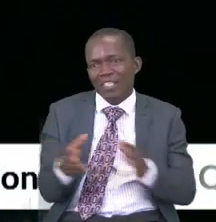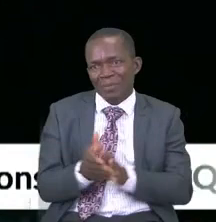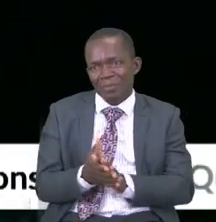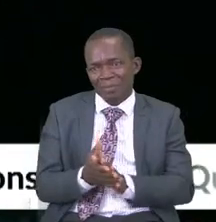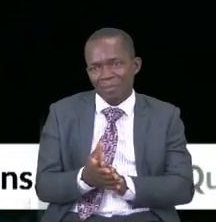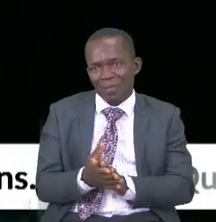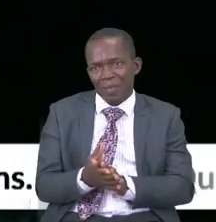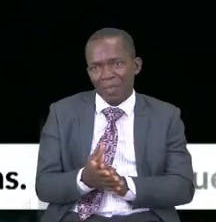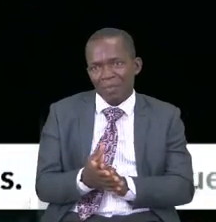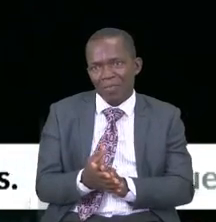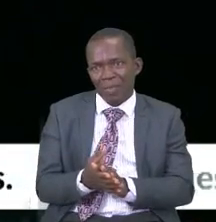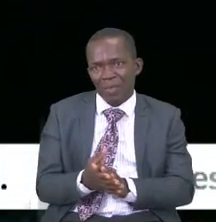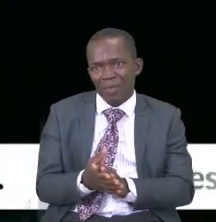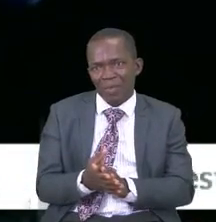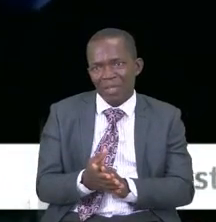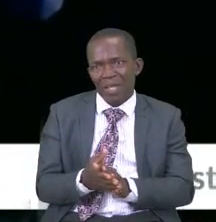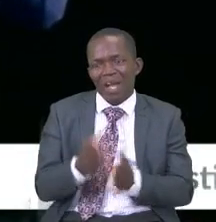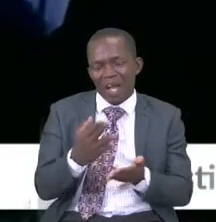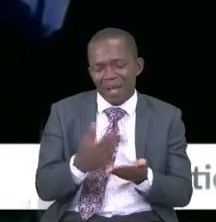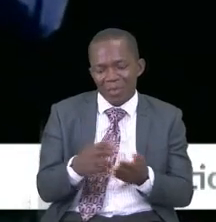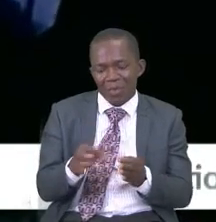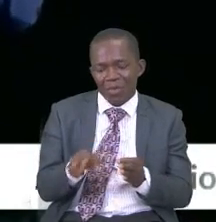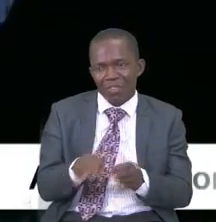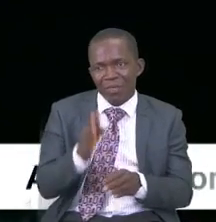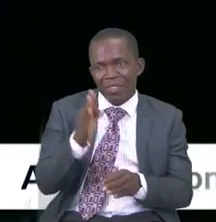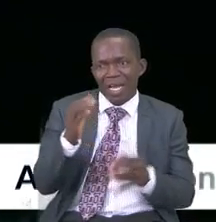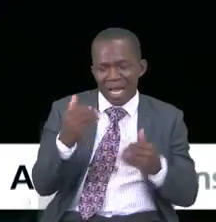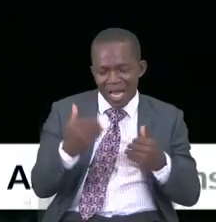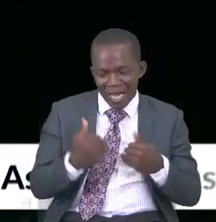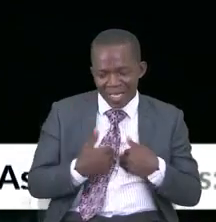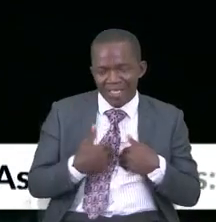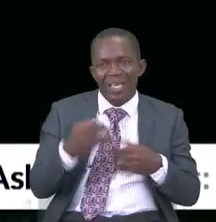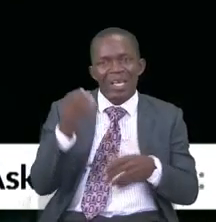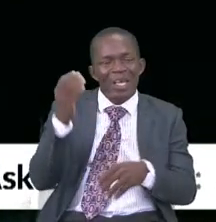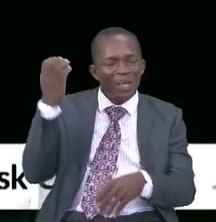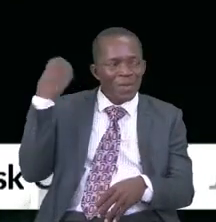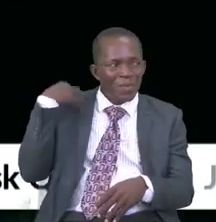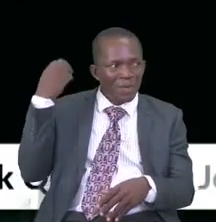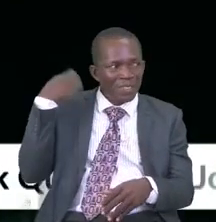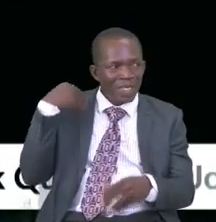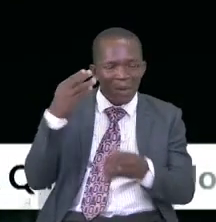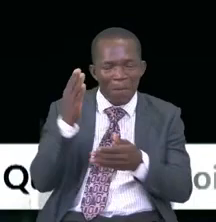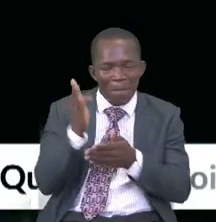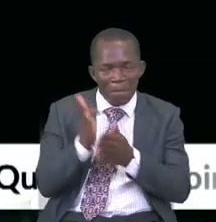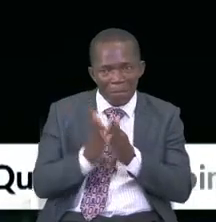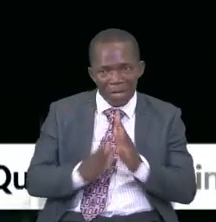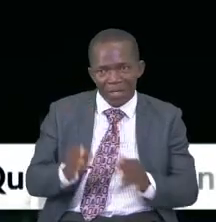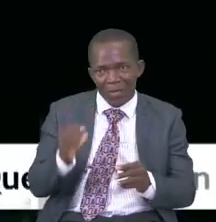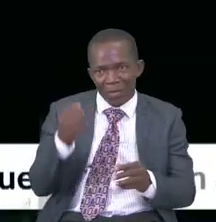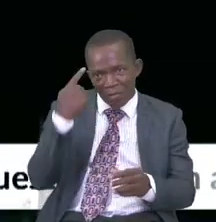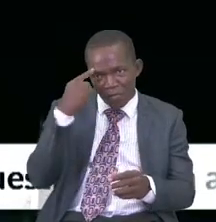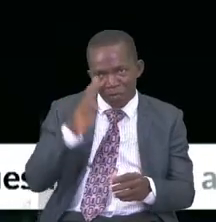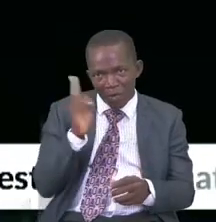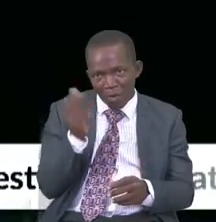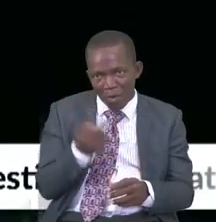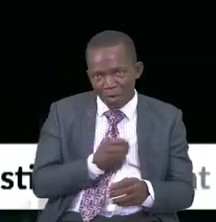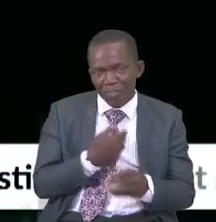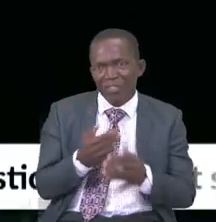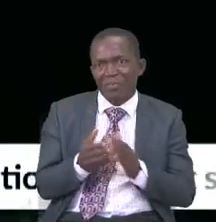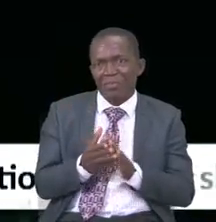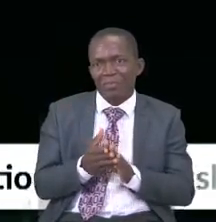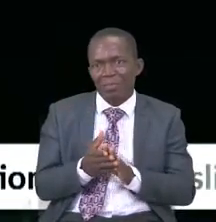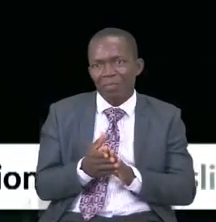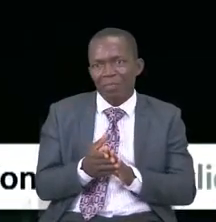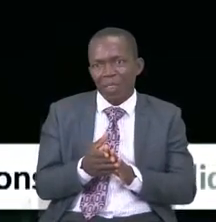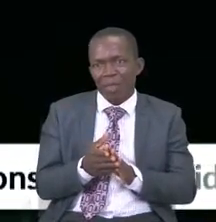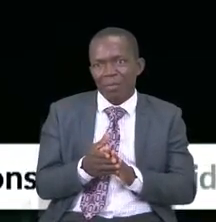and here the Holy Ghost hatched a master plan. You know, Satan was ruling in Ephesus. Great